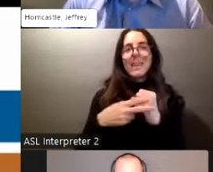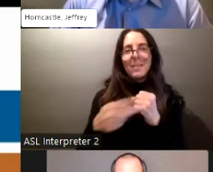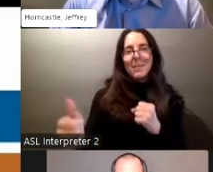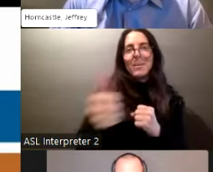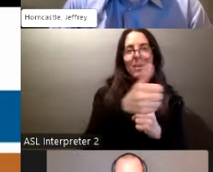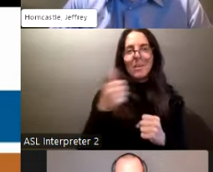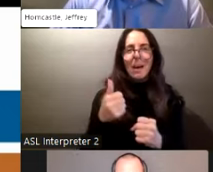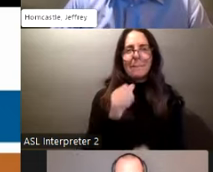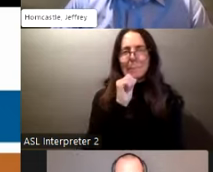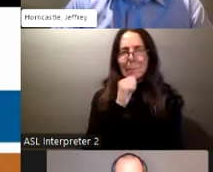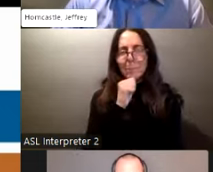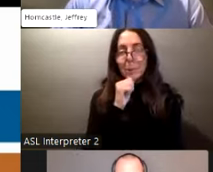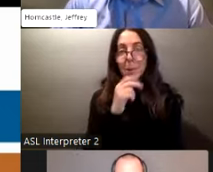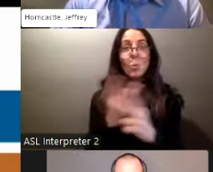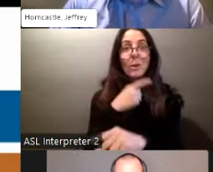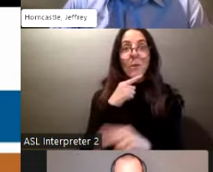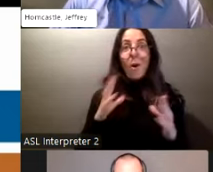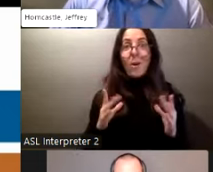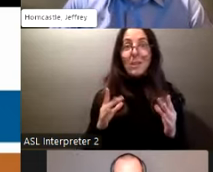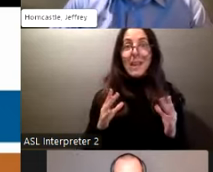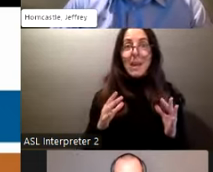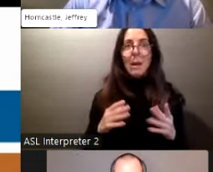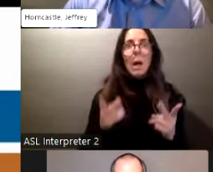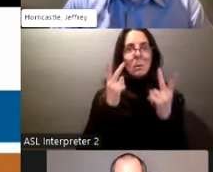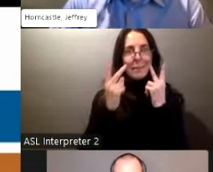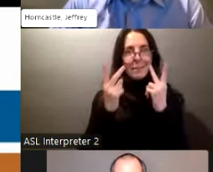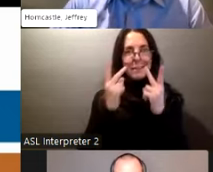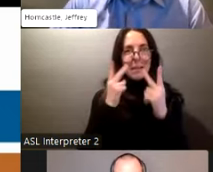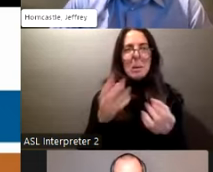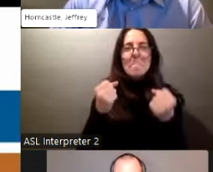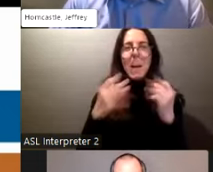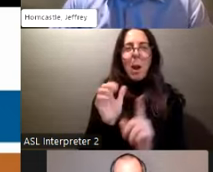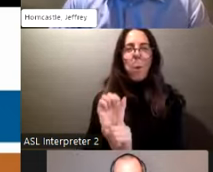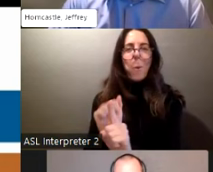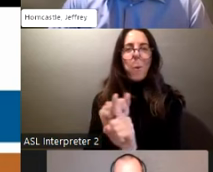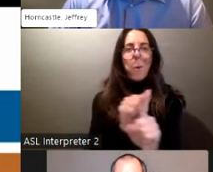around the holiday season. We do see an increase in merchandise scams, so definitely something to